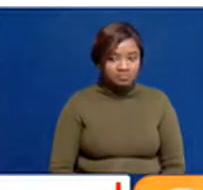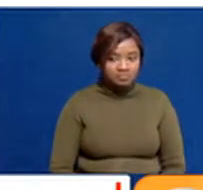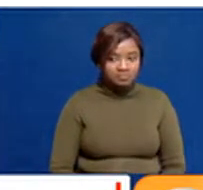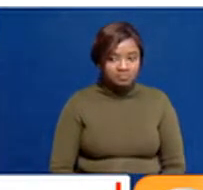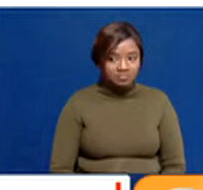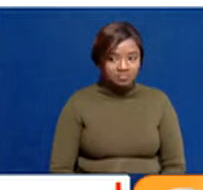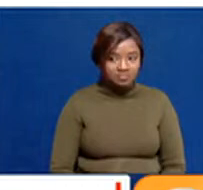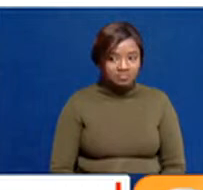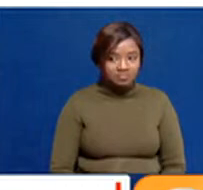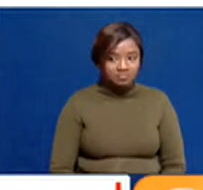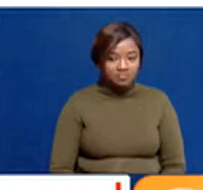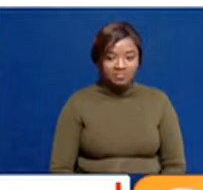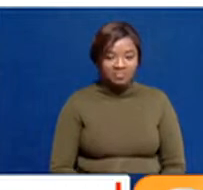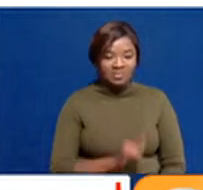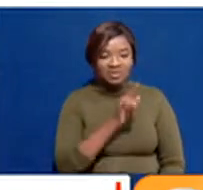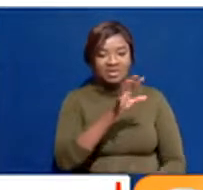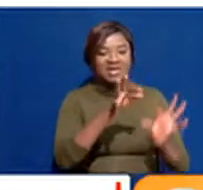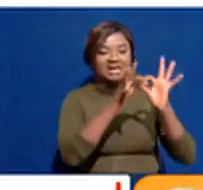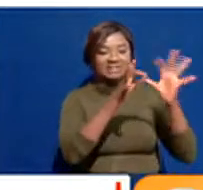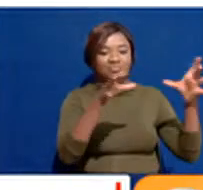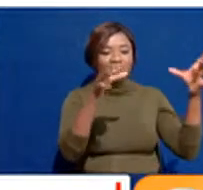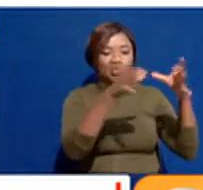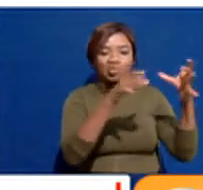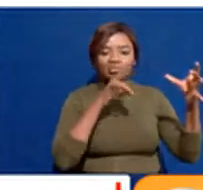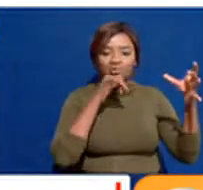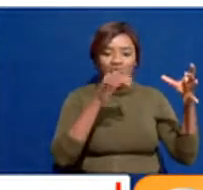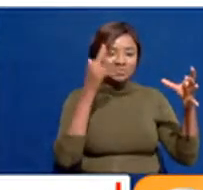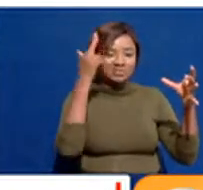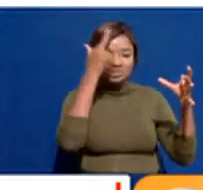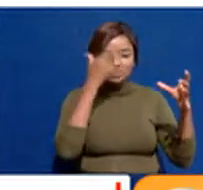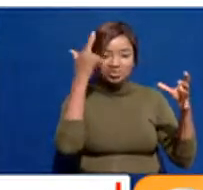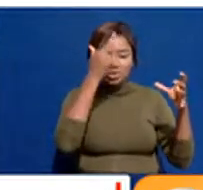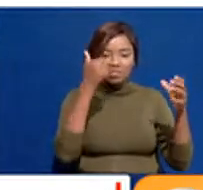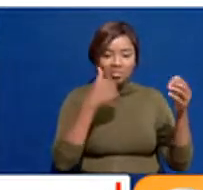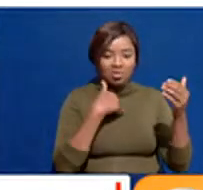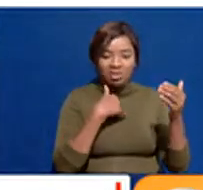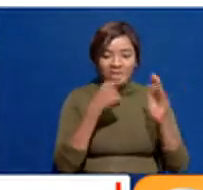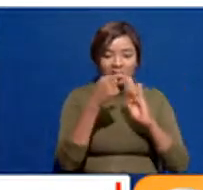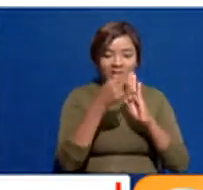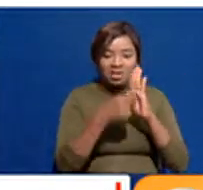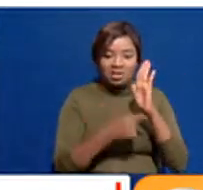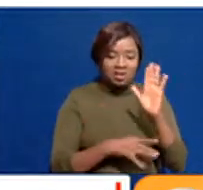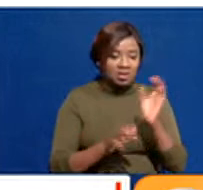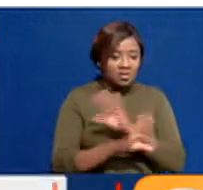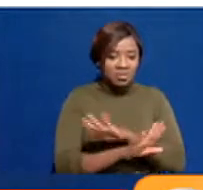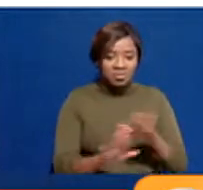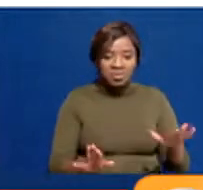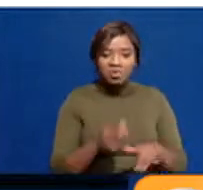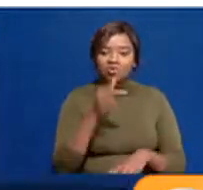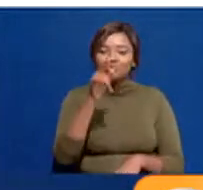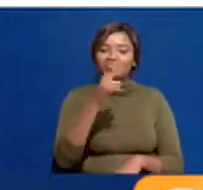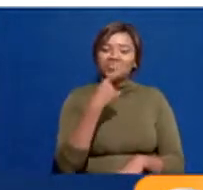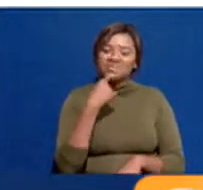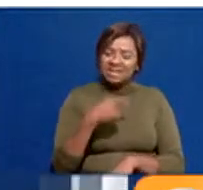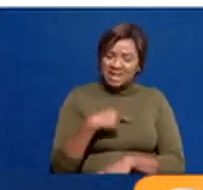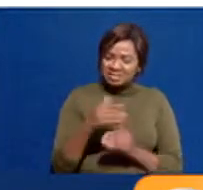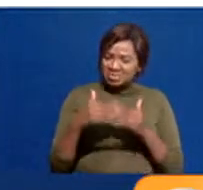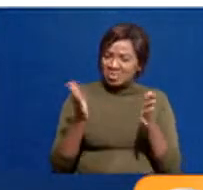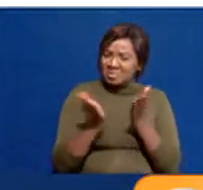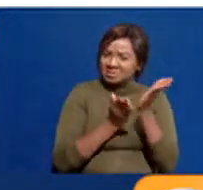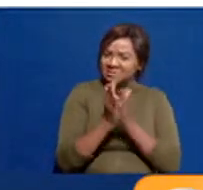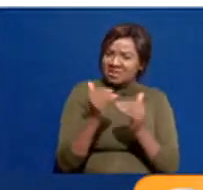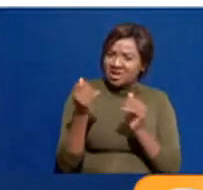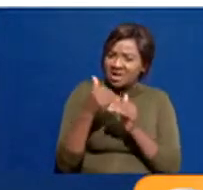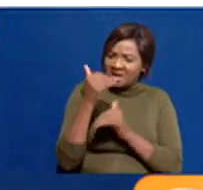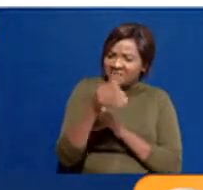are unreasonable demands. One, you cannot demand for servers to be opened 7 months down the line. Second,